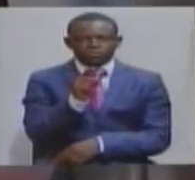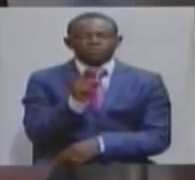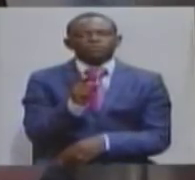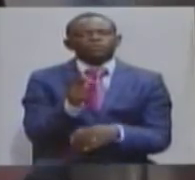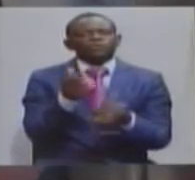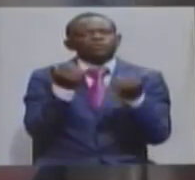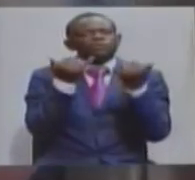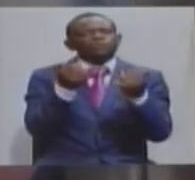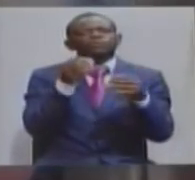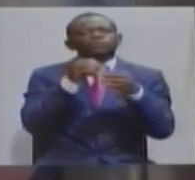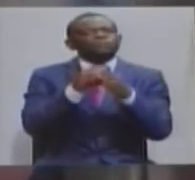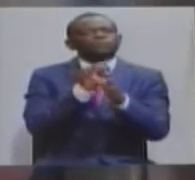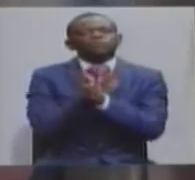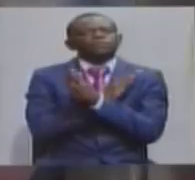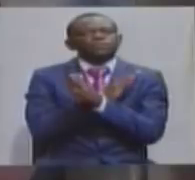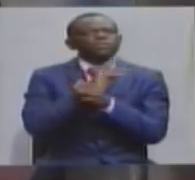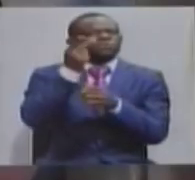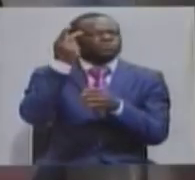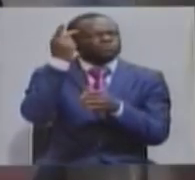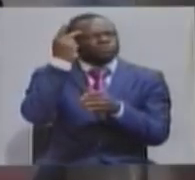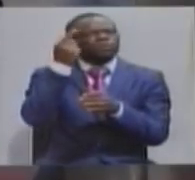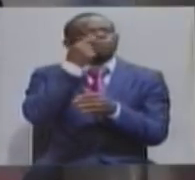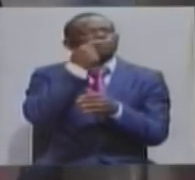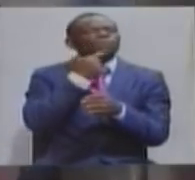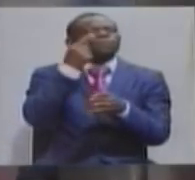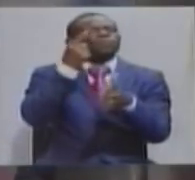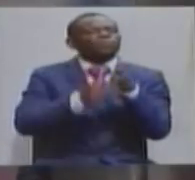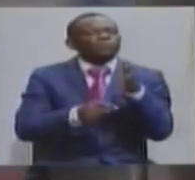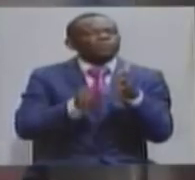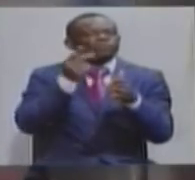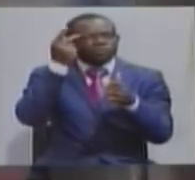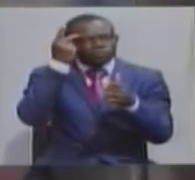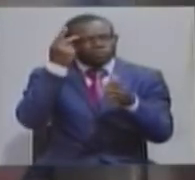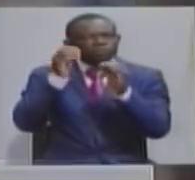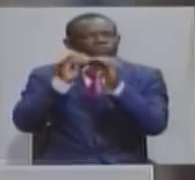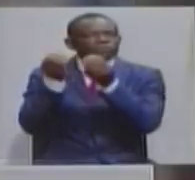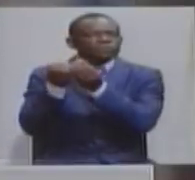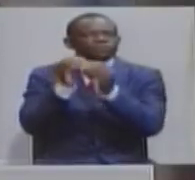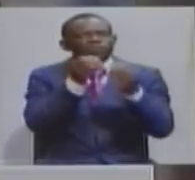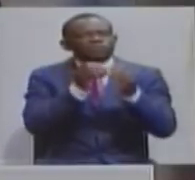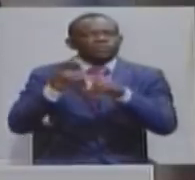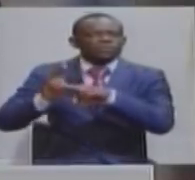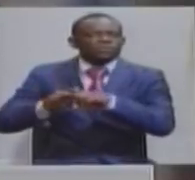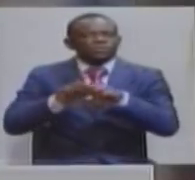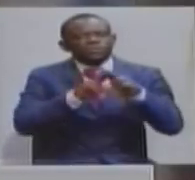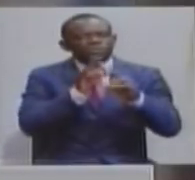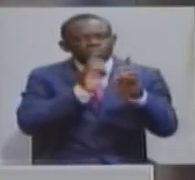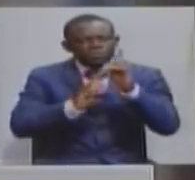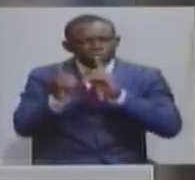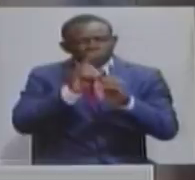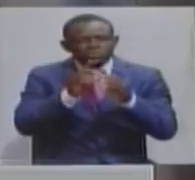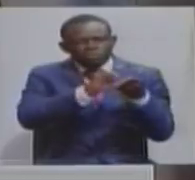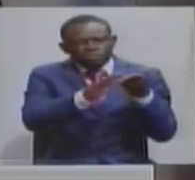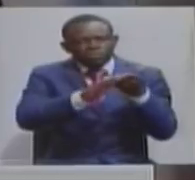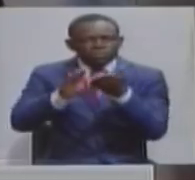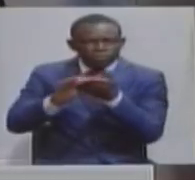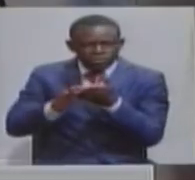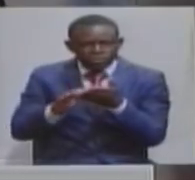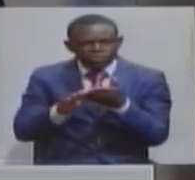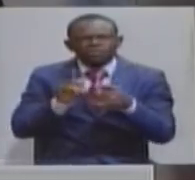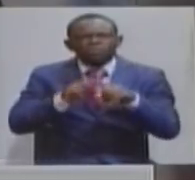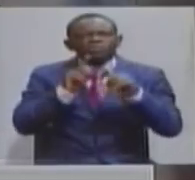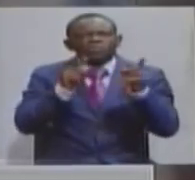is inter-party dialogue. But the irony is that while parties have committed themselves to talk, none seems to be ready to walk the